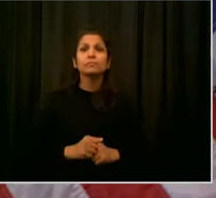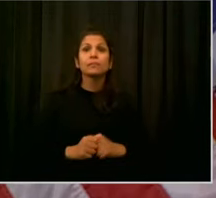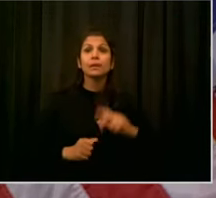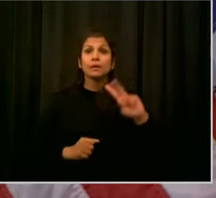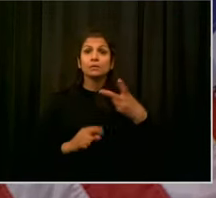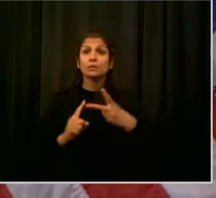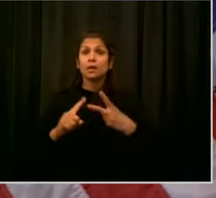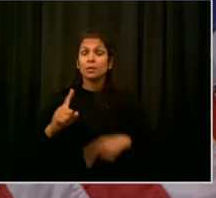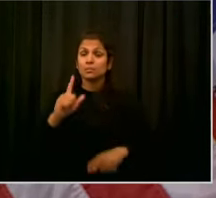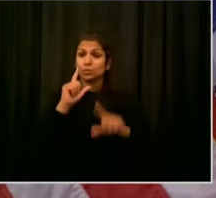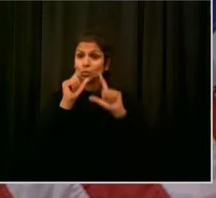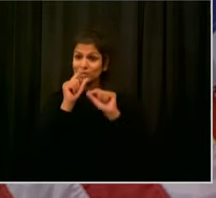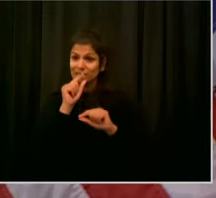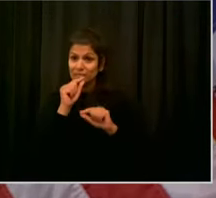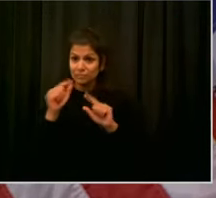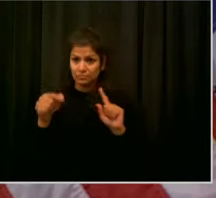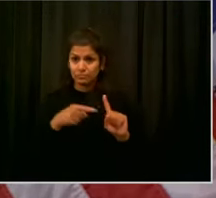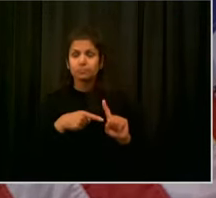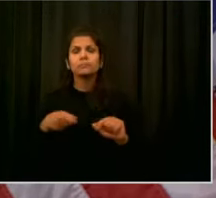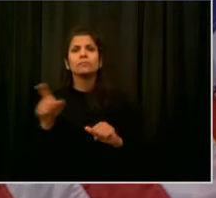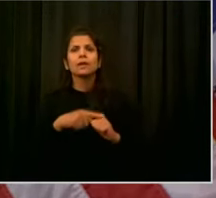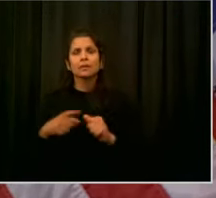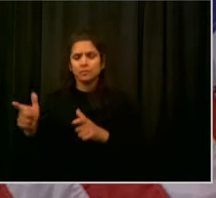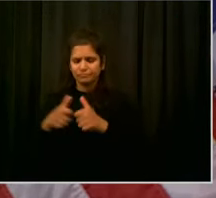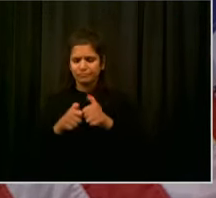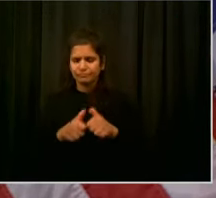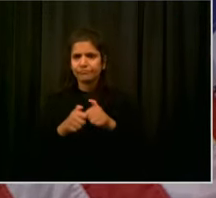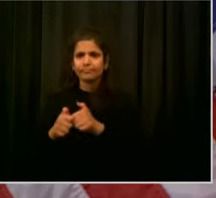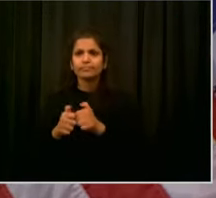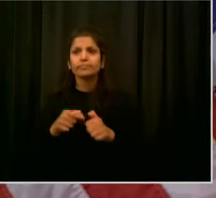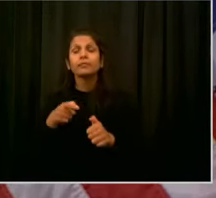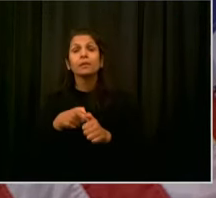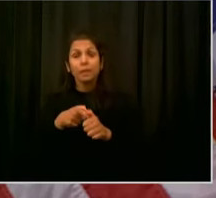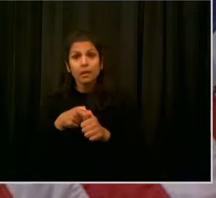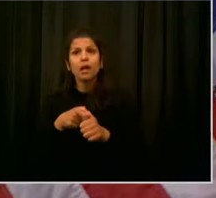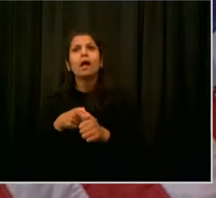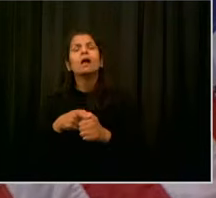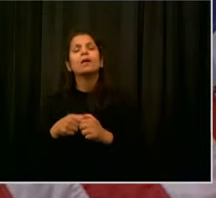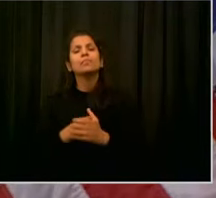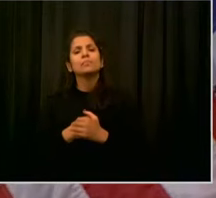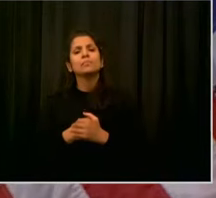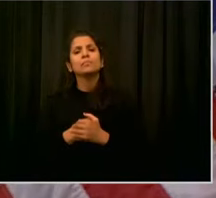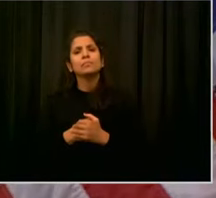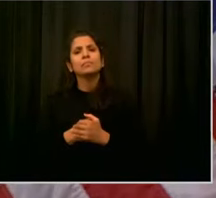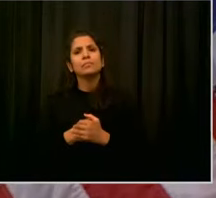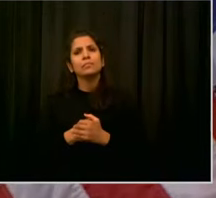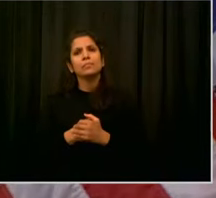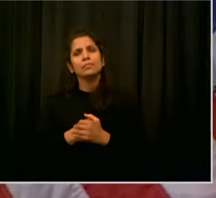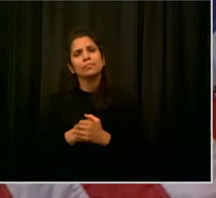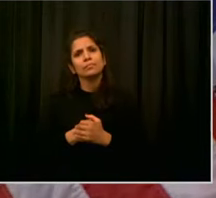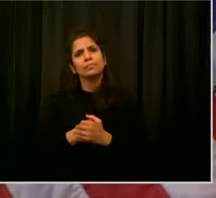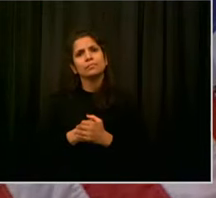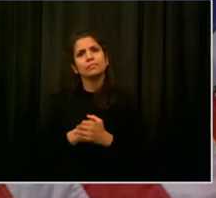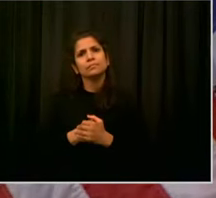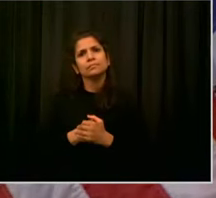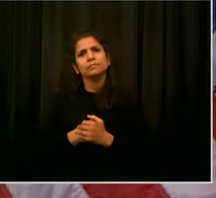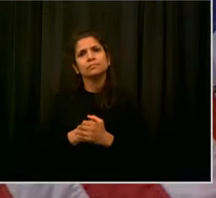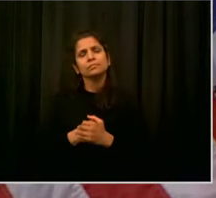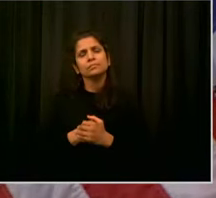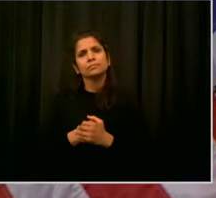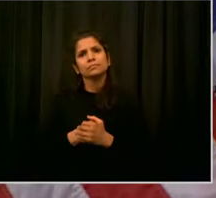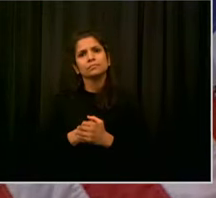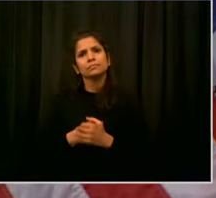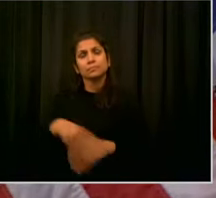Chief of Department Monahan, in which he's saying that agitators from outside the state, from California, from all over